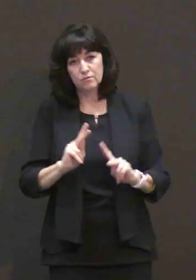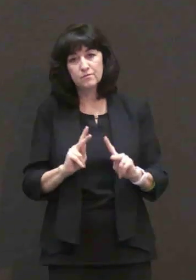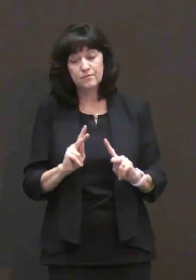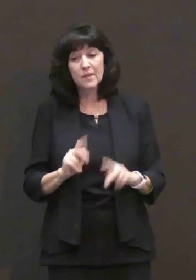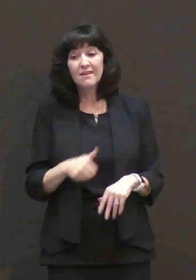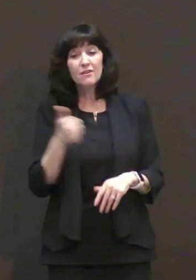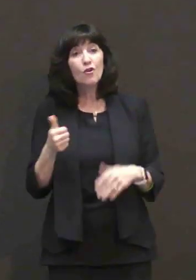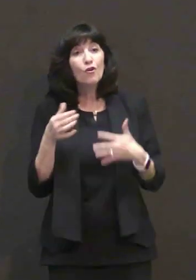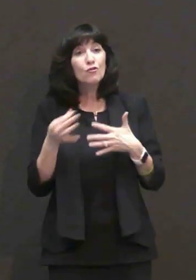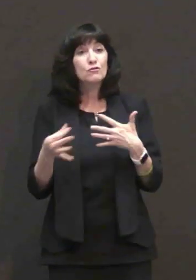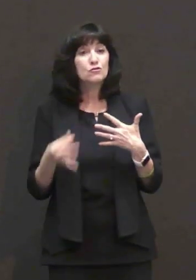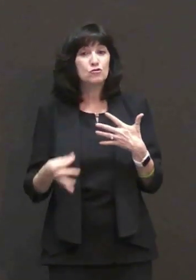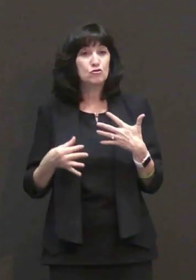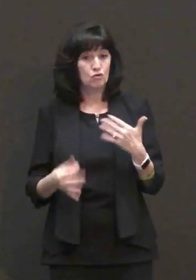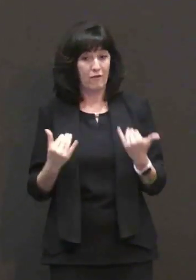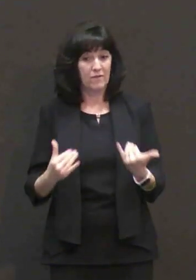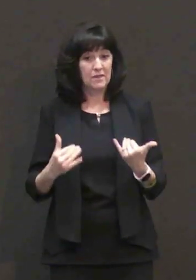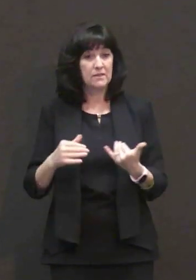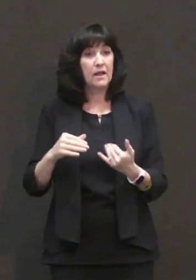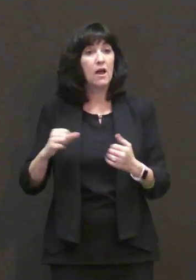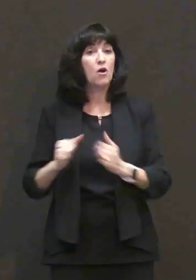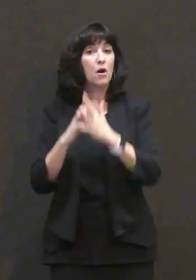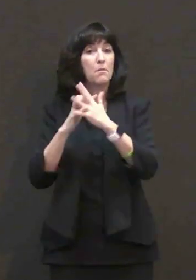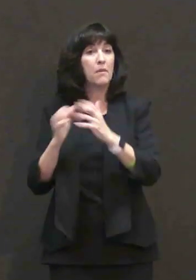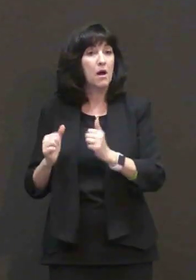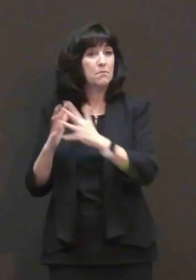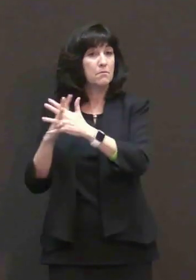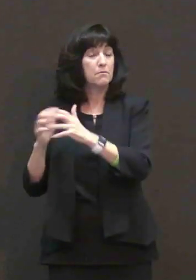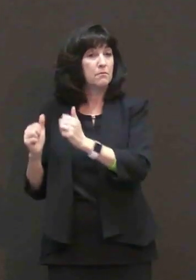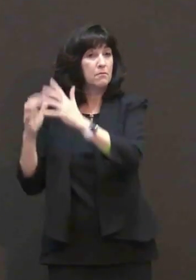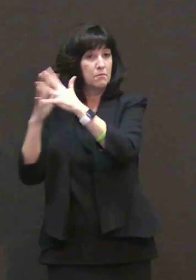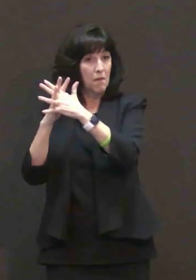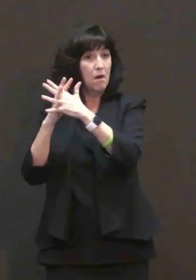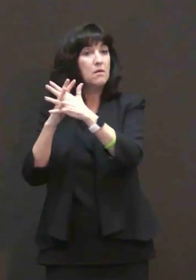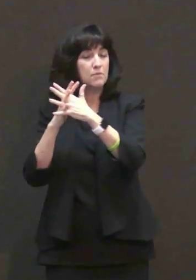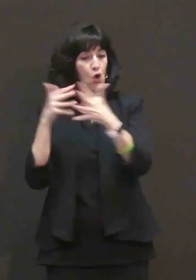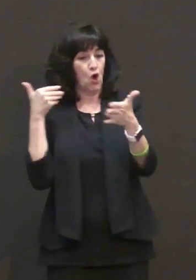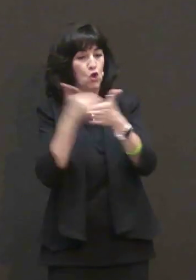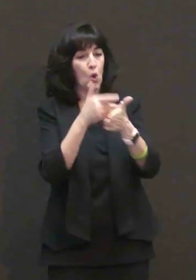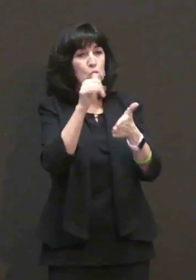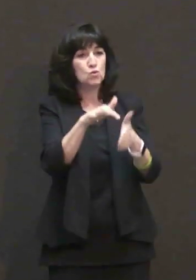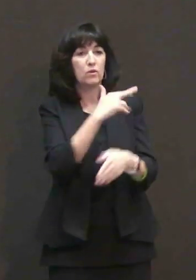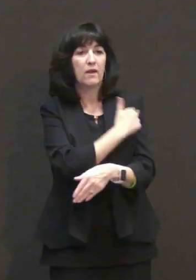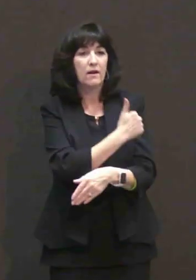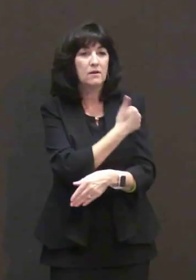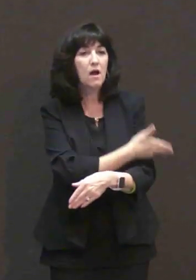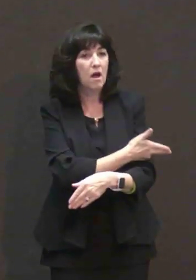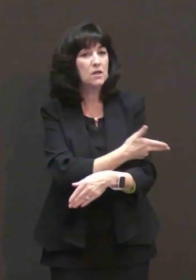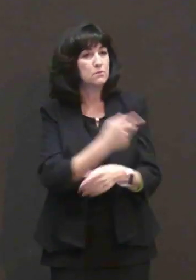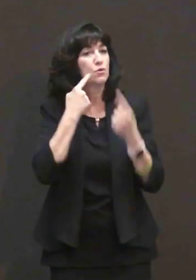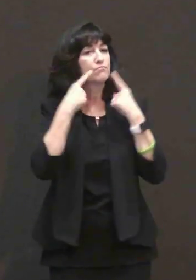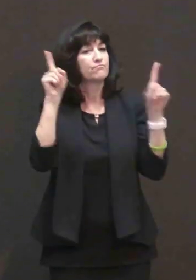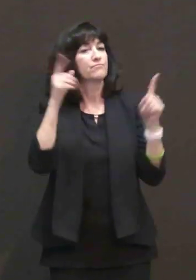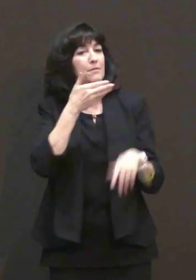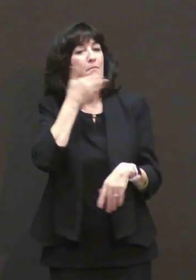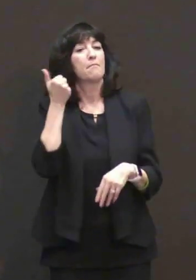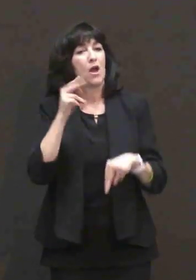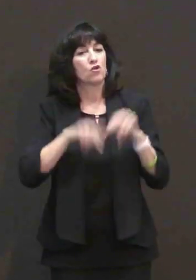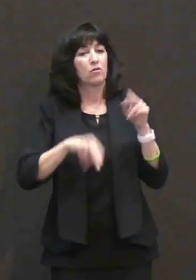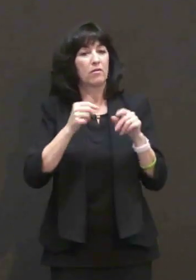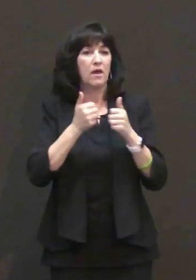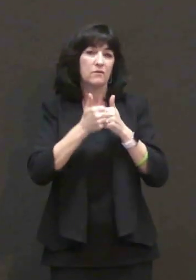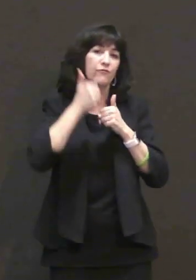emerged that facilities closer to those buildings, closer to those physical facilities, will work